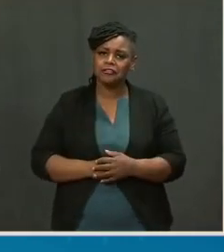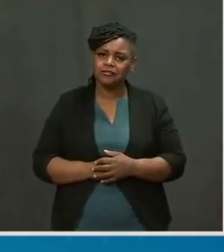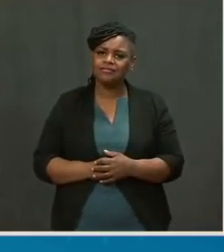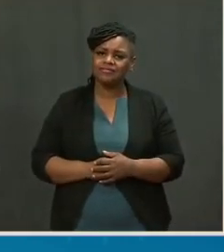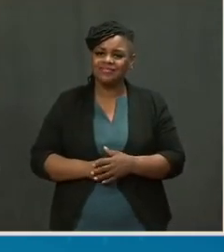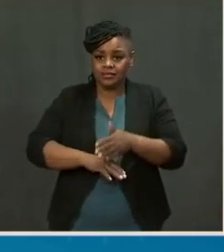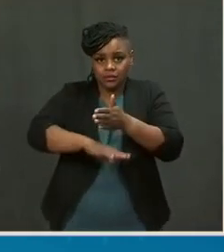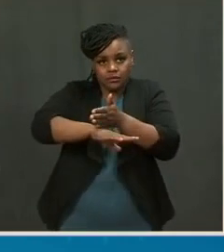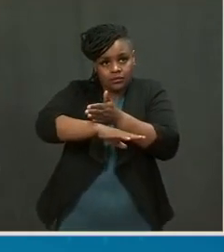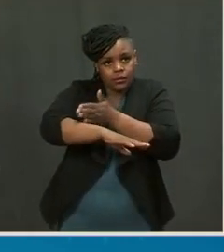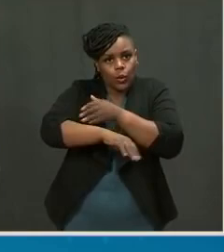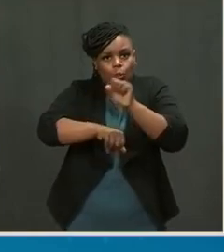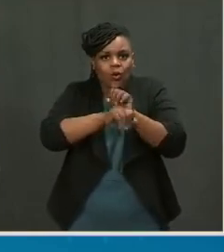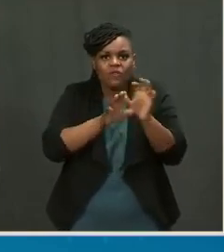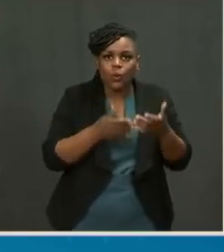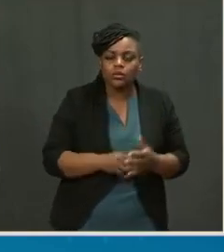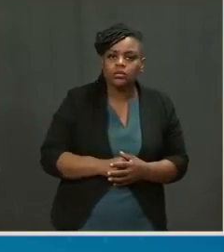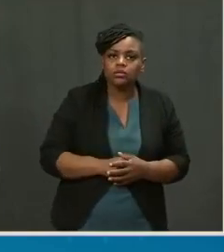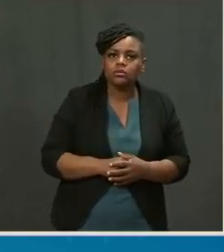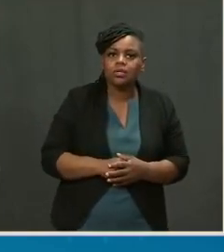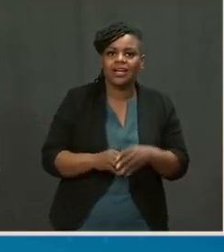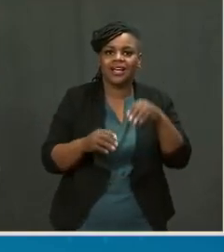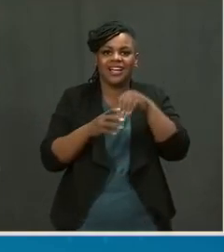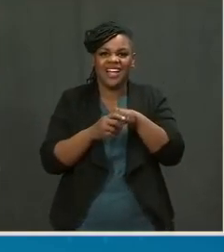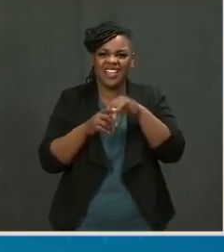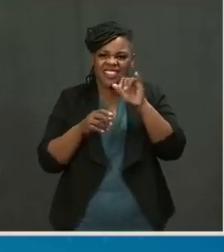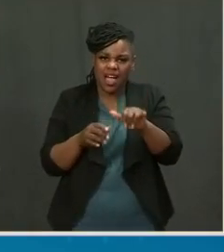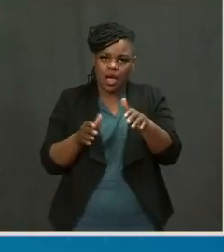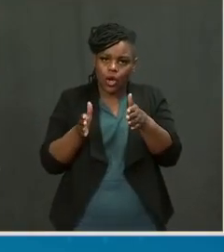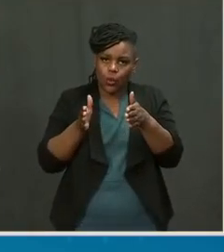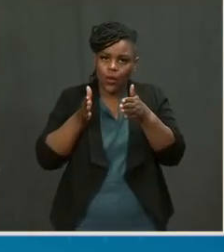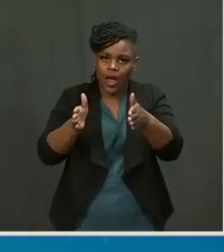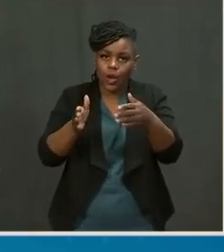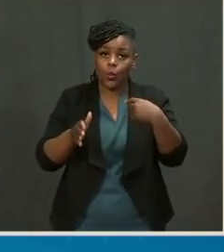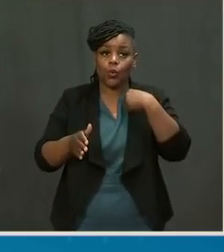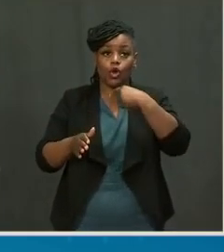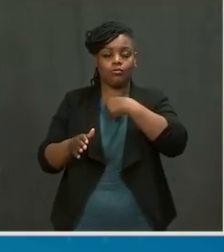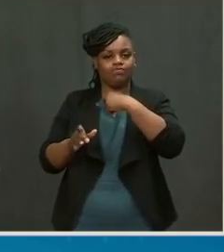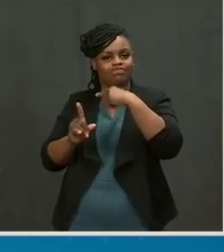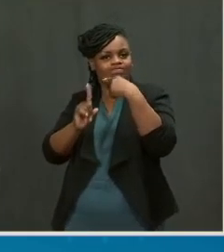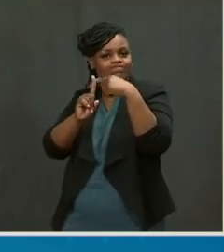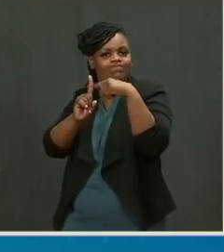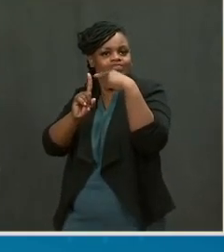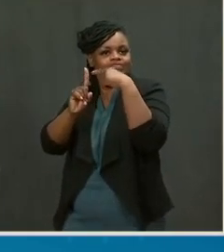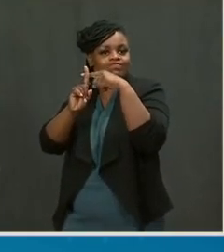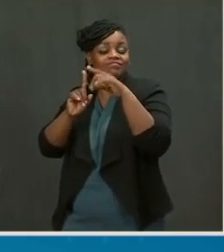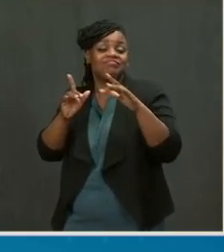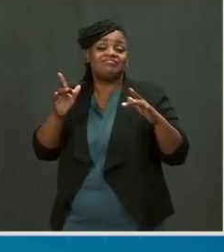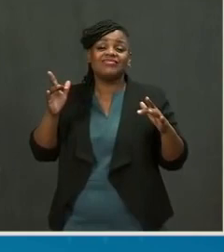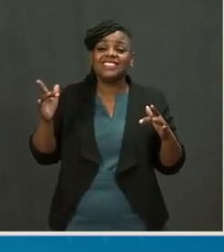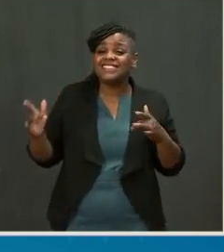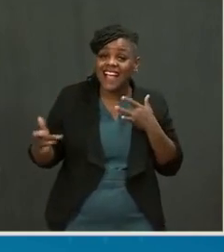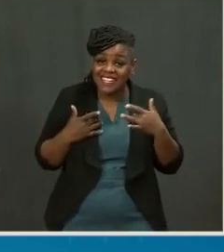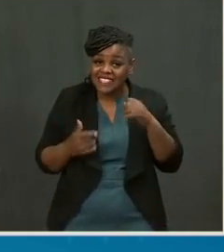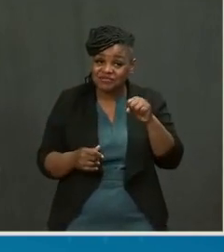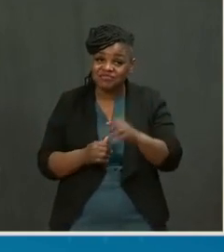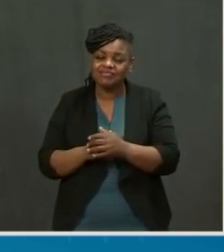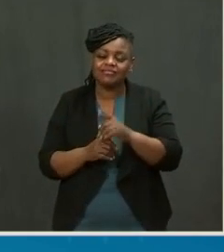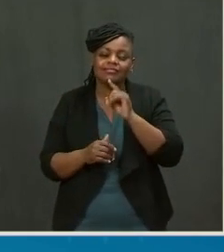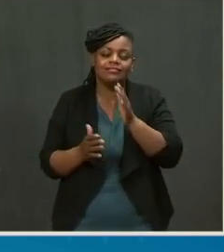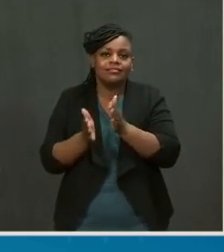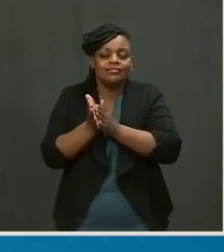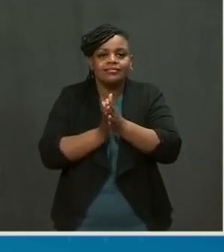way that we are optimistic and excited and ambitious about what we are